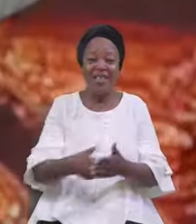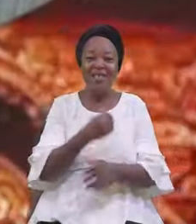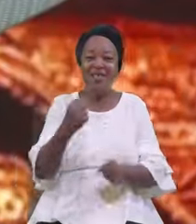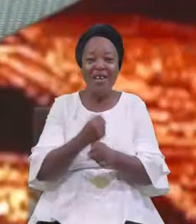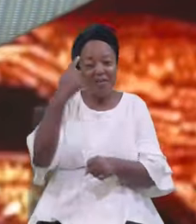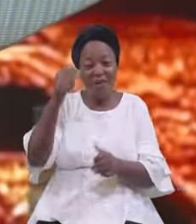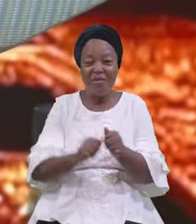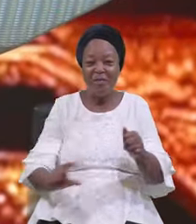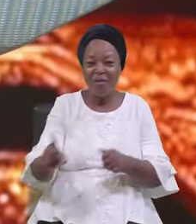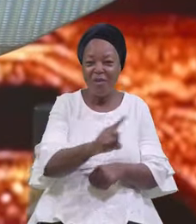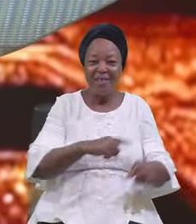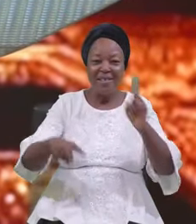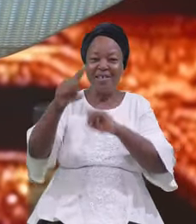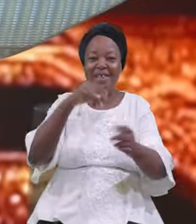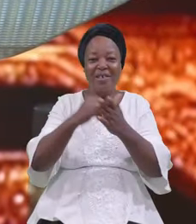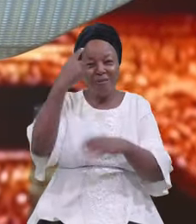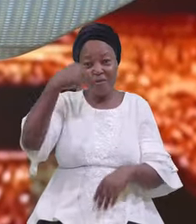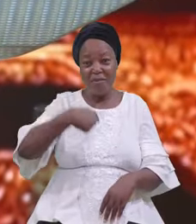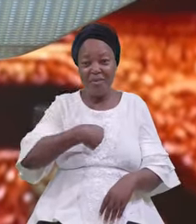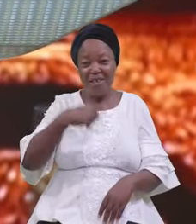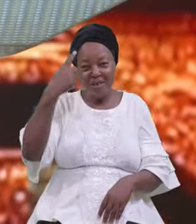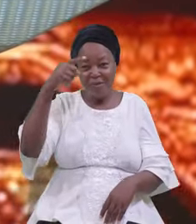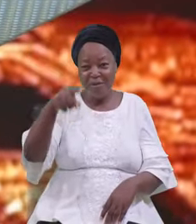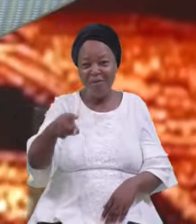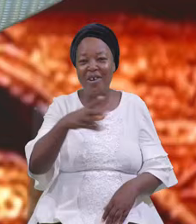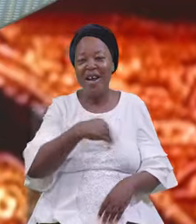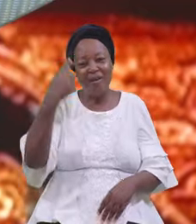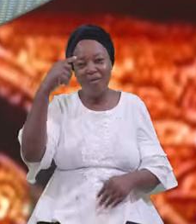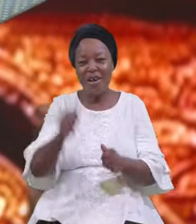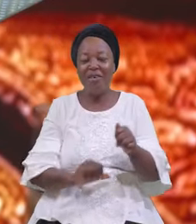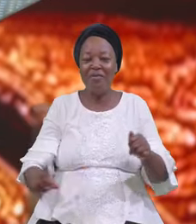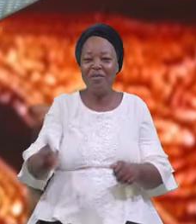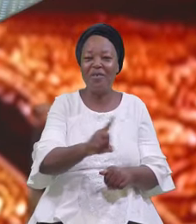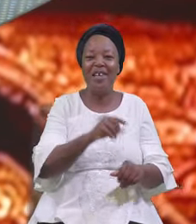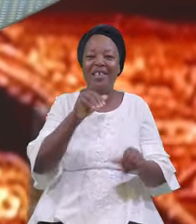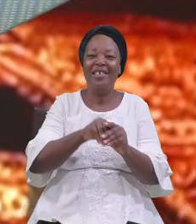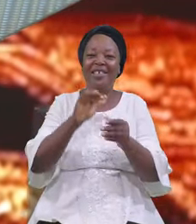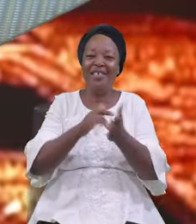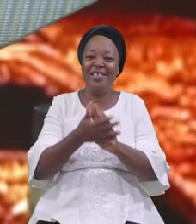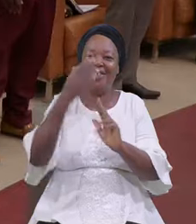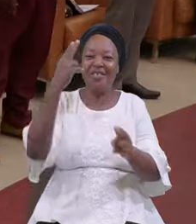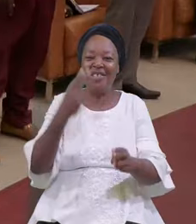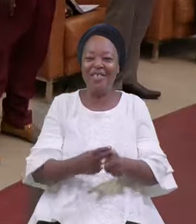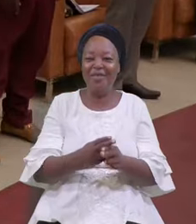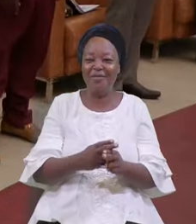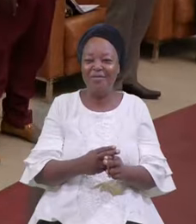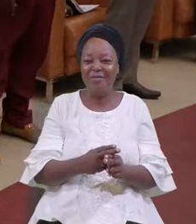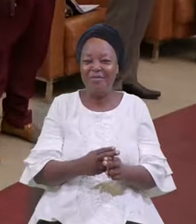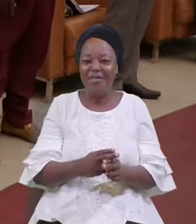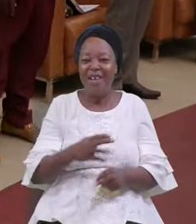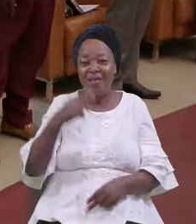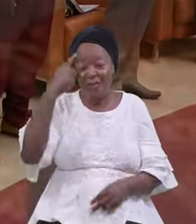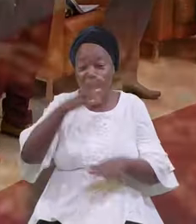For me, for you, and for everyone in Jesus' name. For all